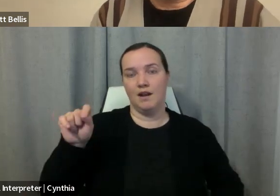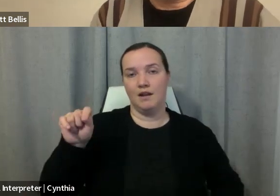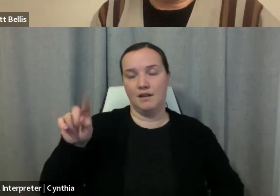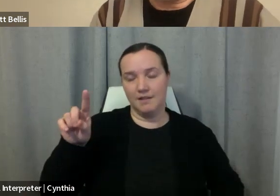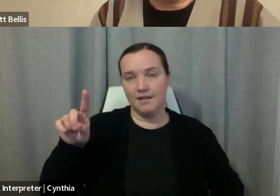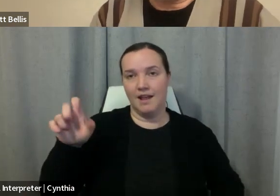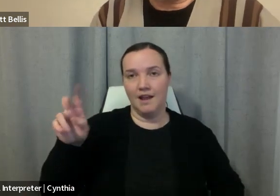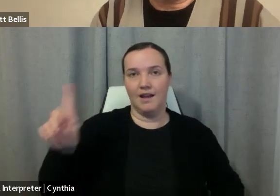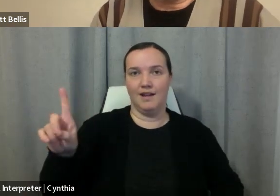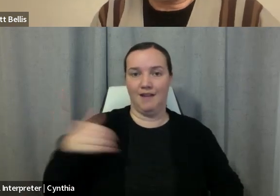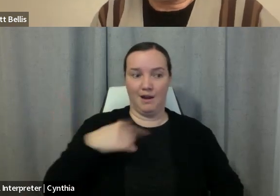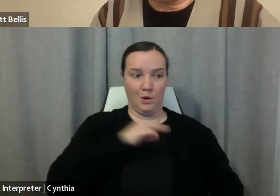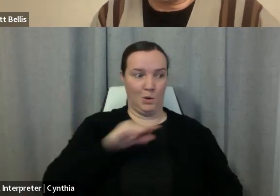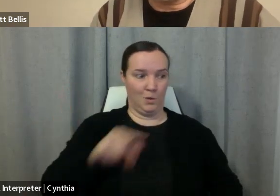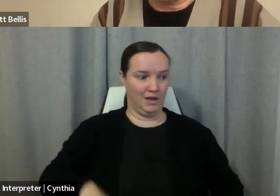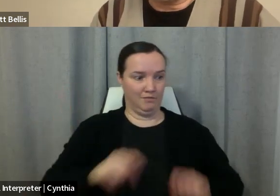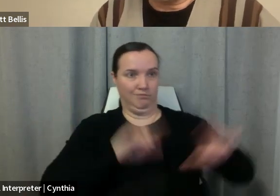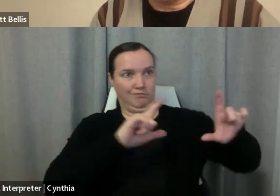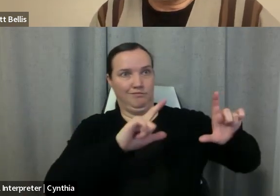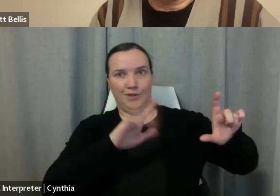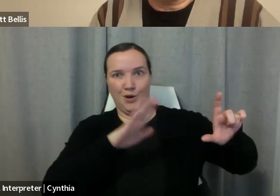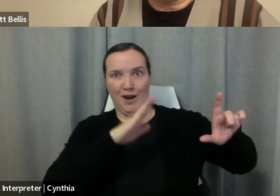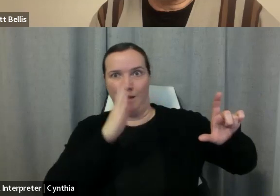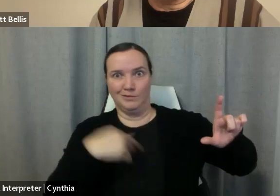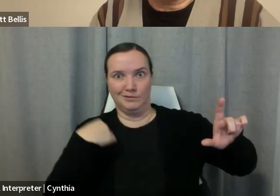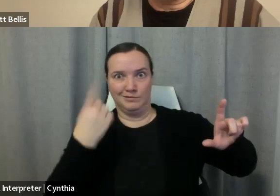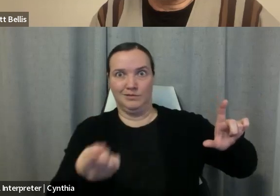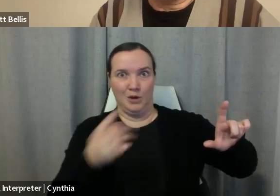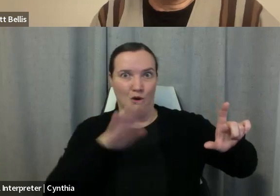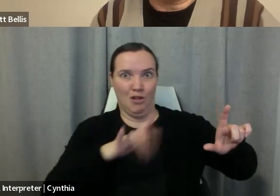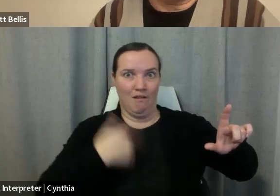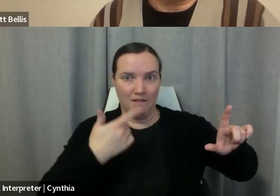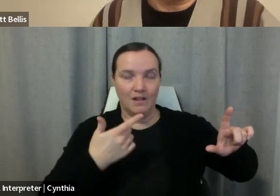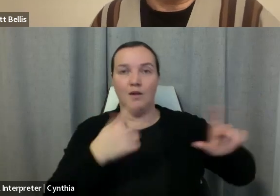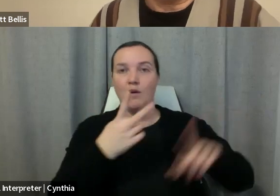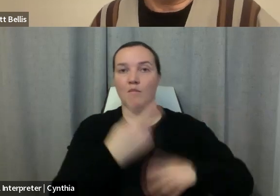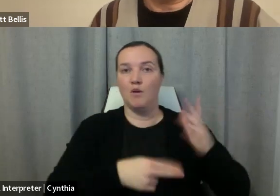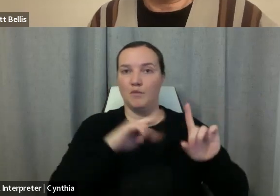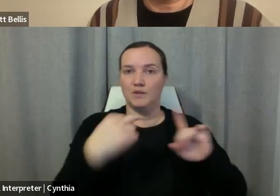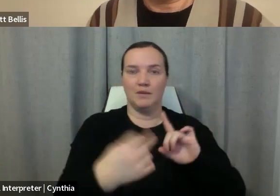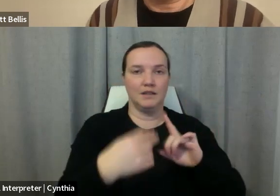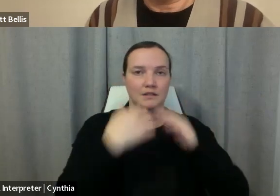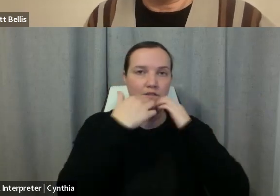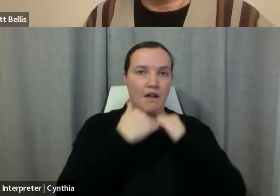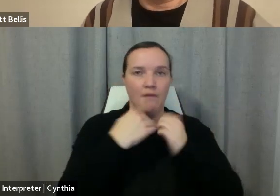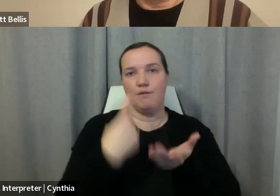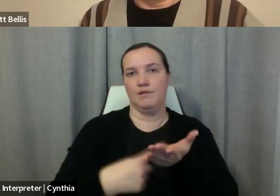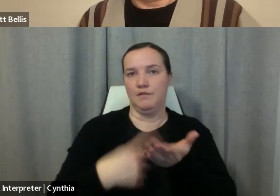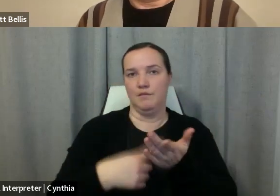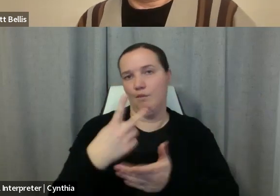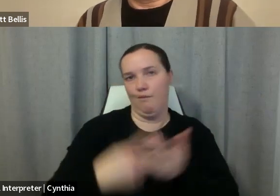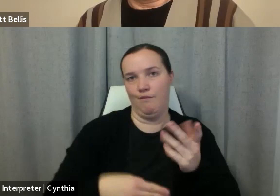a picture of the Queen in her house her whole life. So both of those perspectives were valued and discussed.